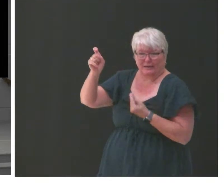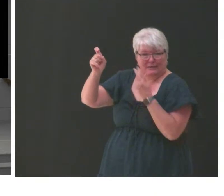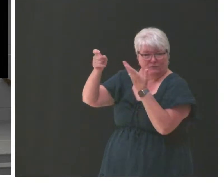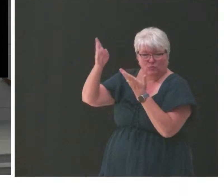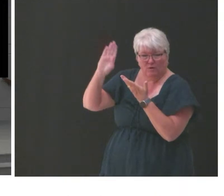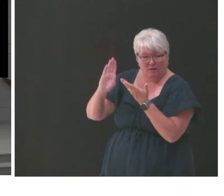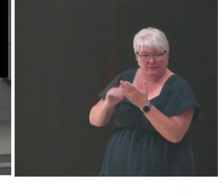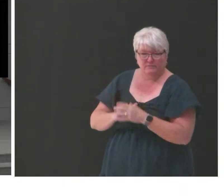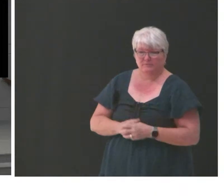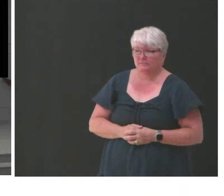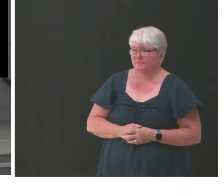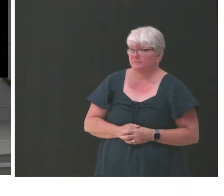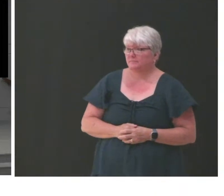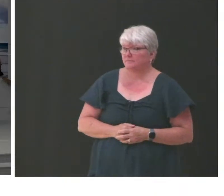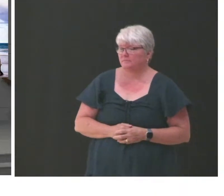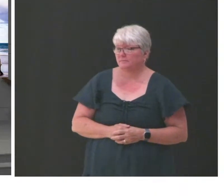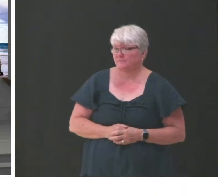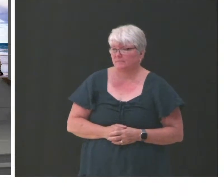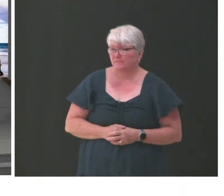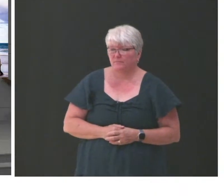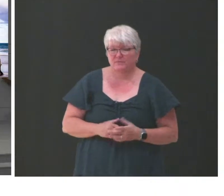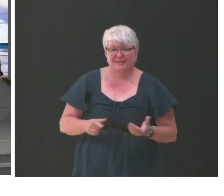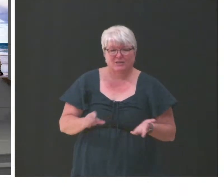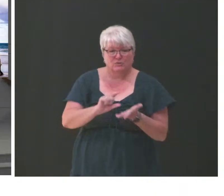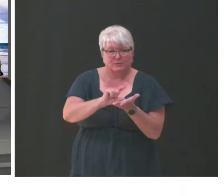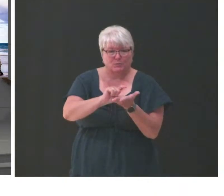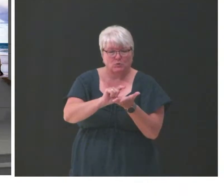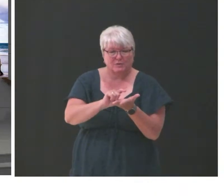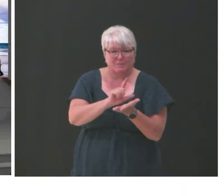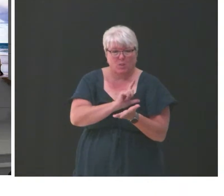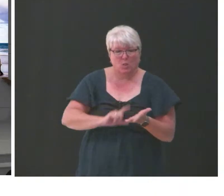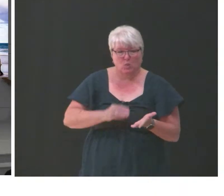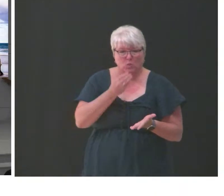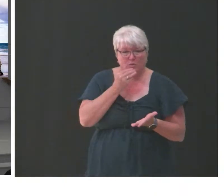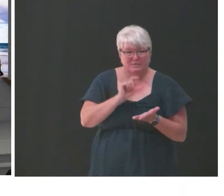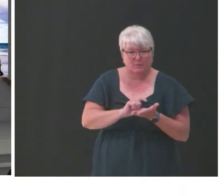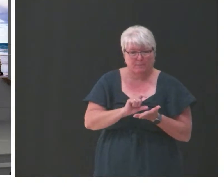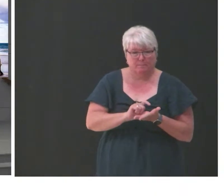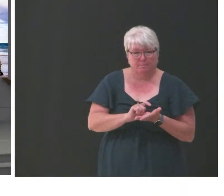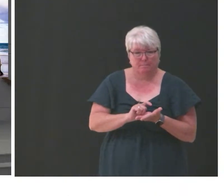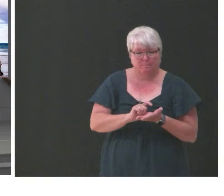God. So grab your communion cups.